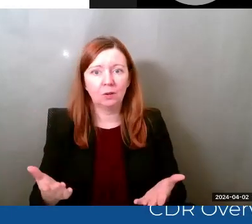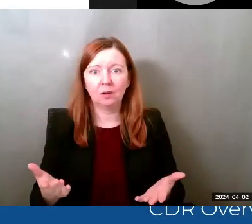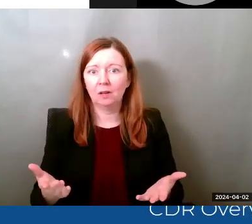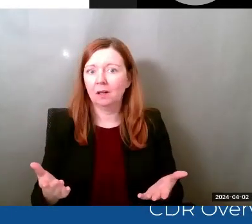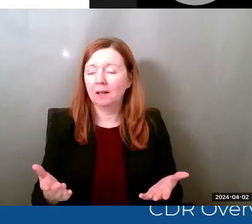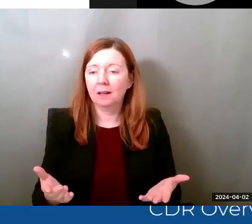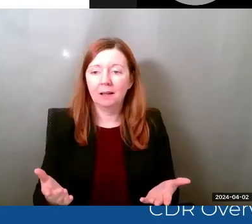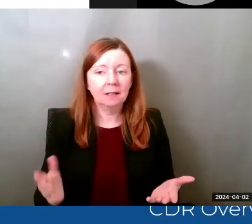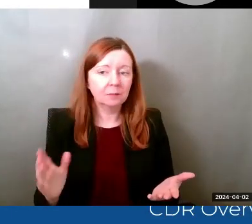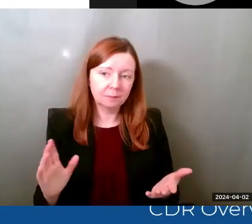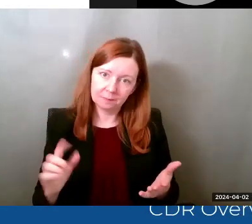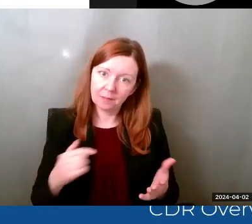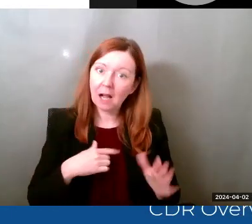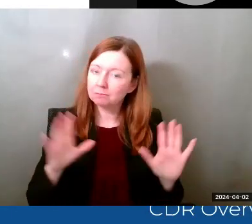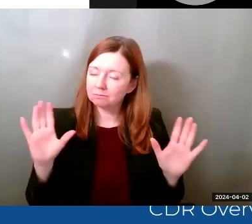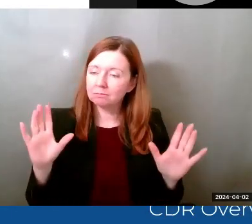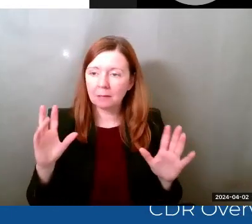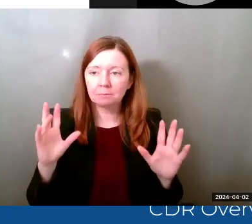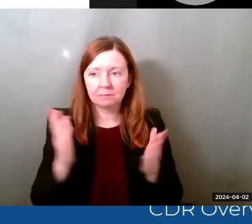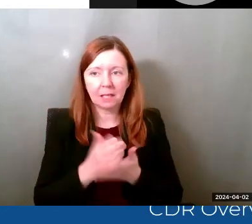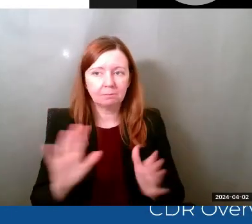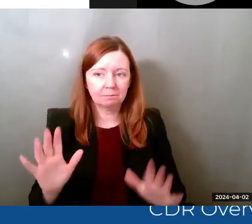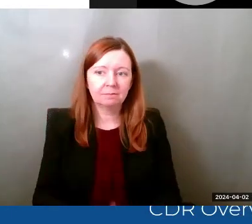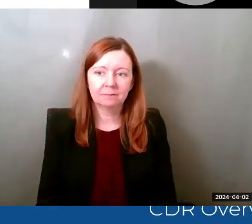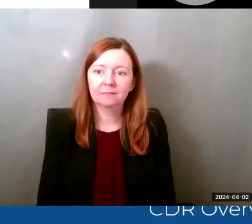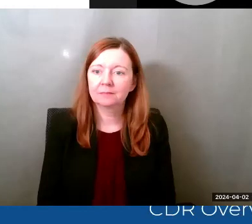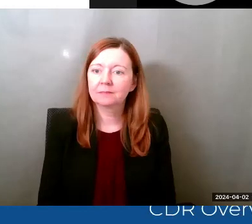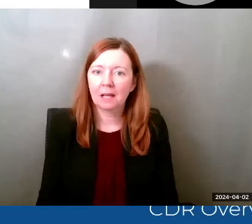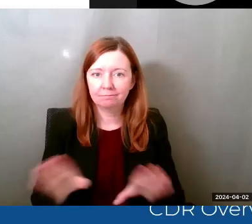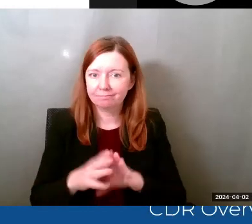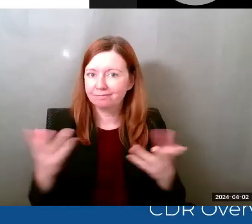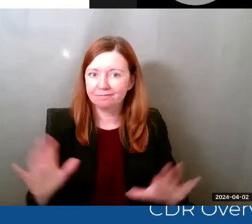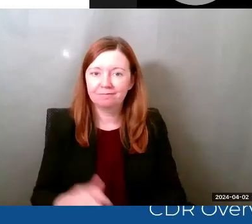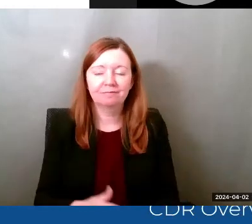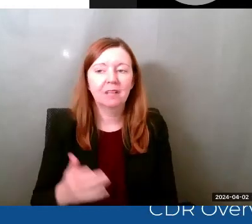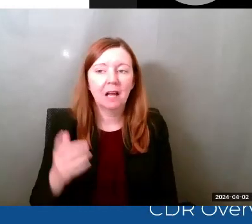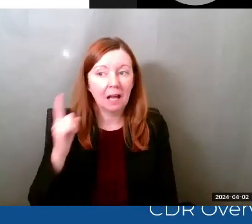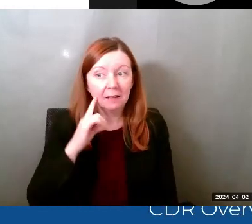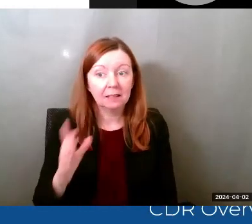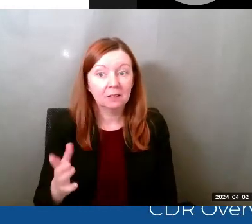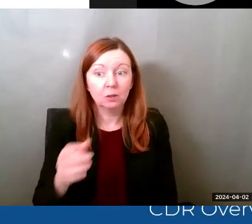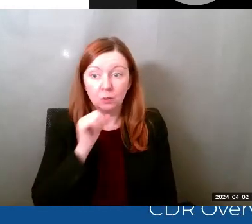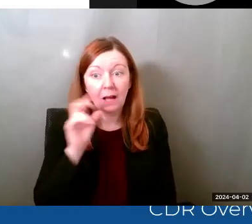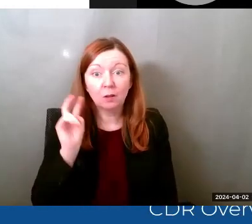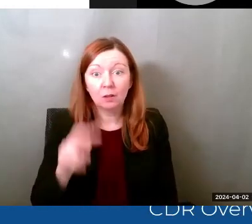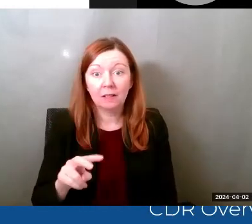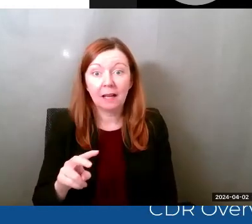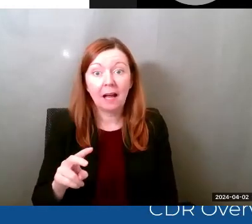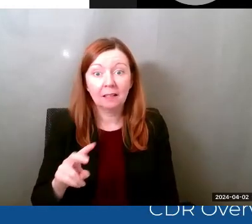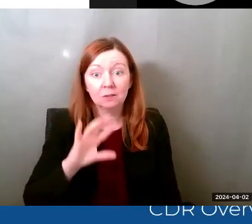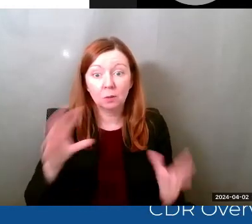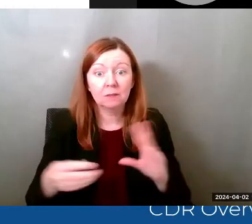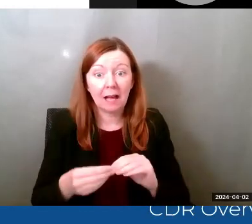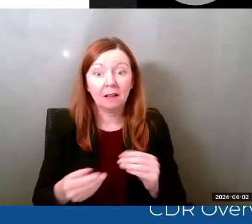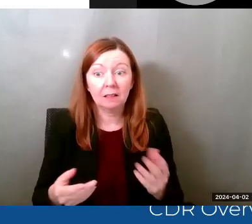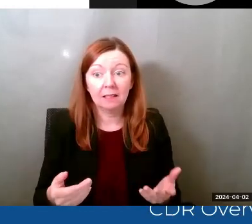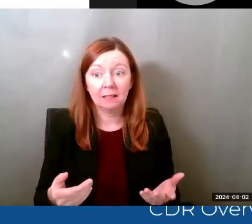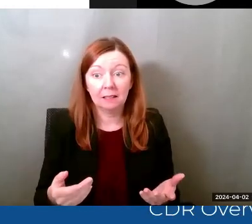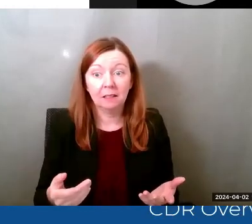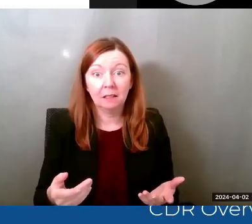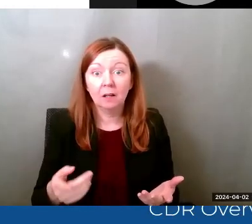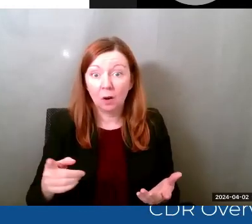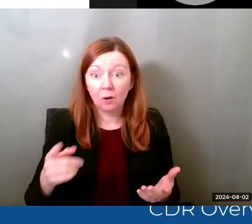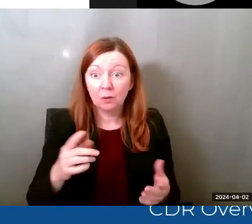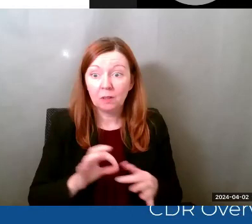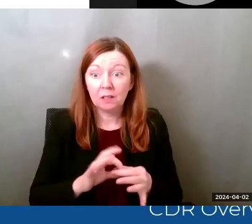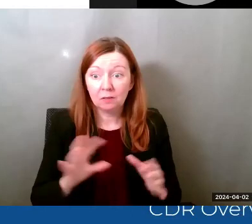looking at. I'm going to close it out. Okay, understood. I think that you're not looking at the totality, and I'd like to know, one, are you